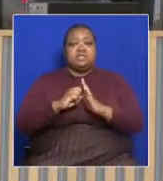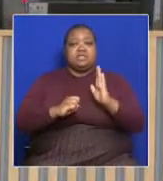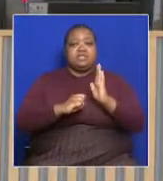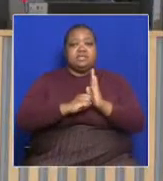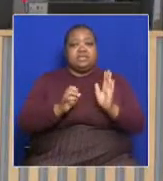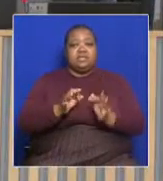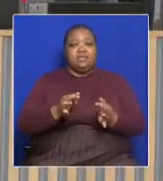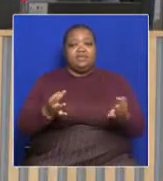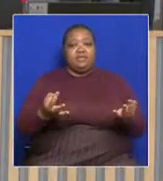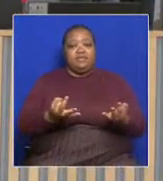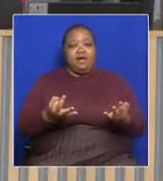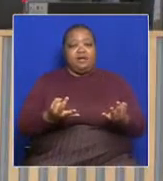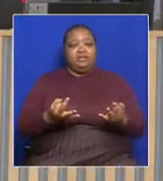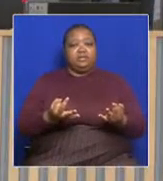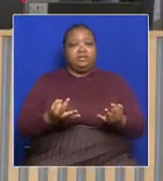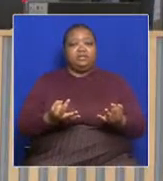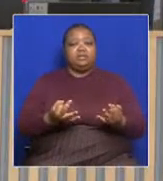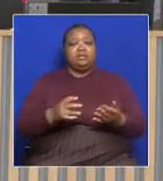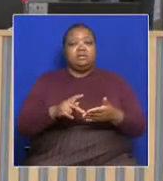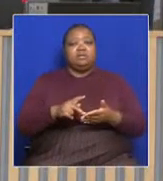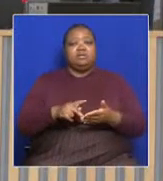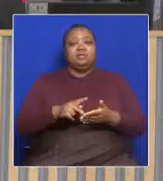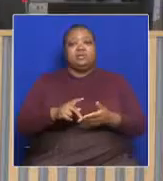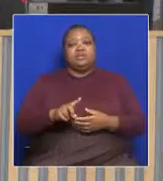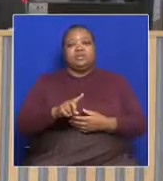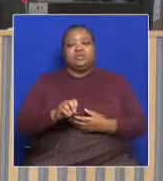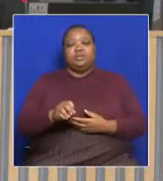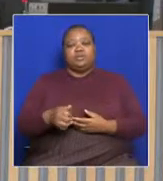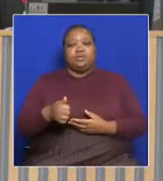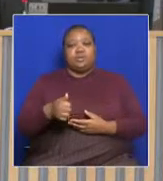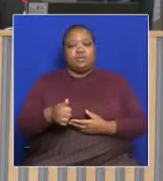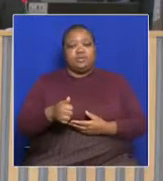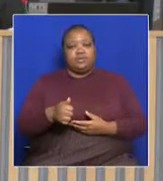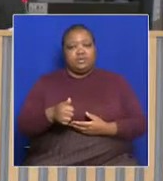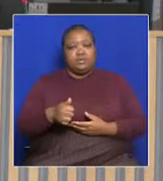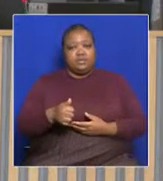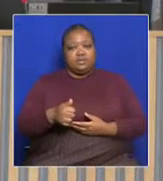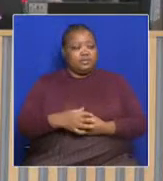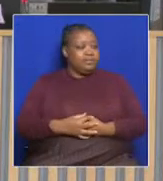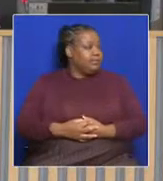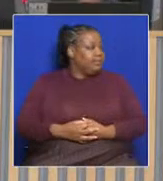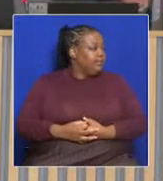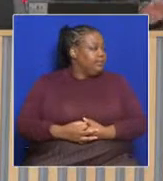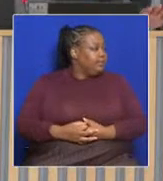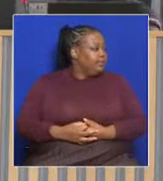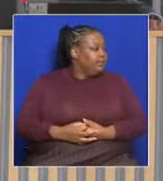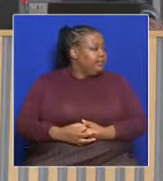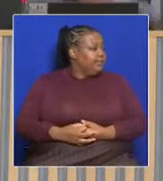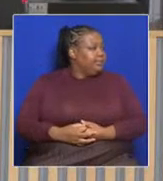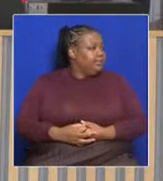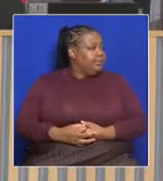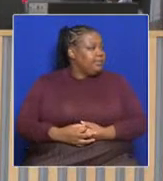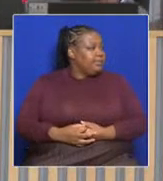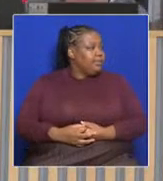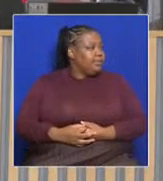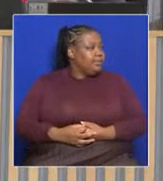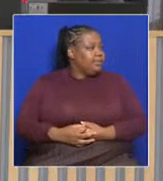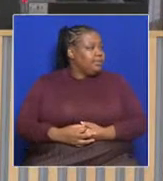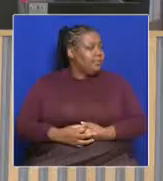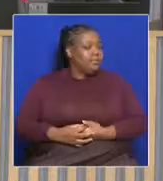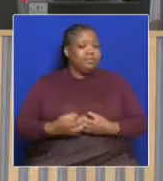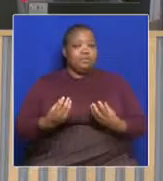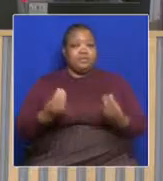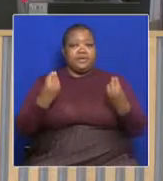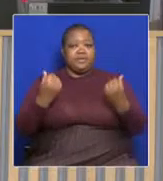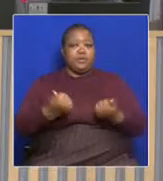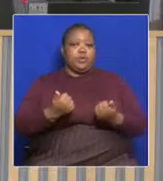it was on page 106 after tab 2. But if he's already there, it's fine. It's then we there.